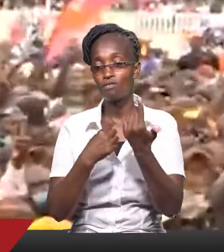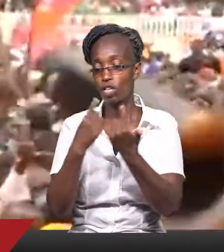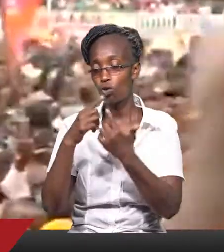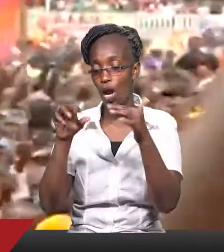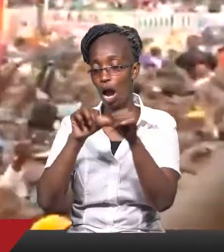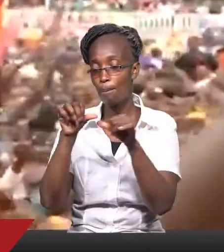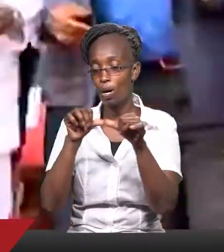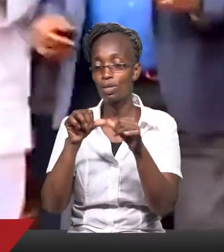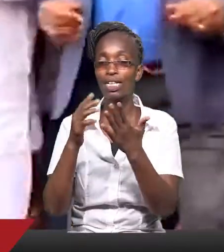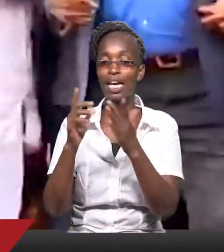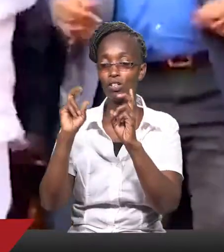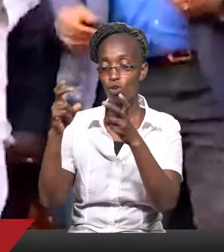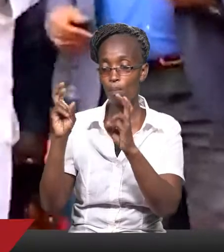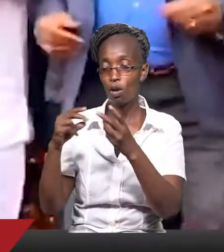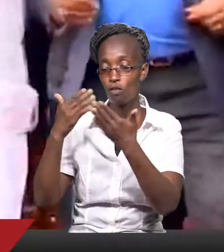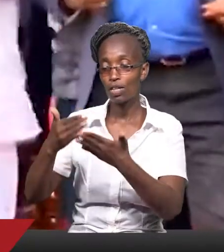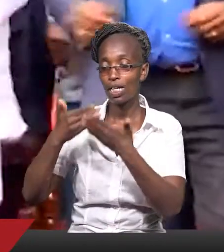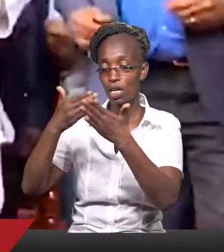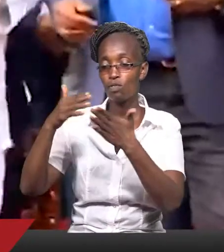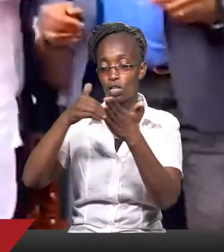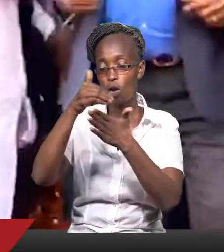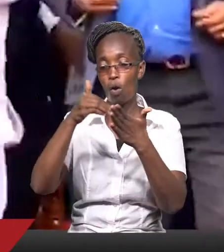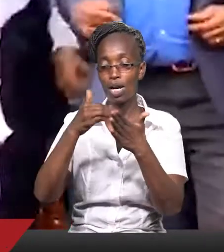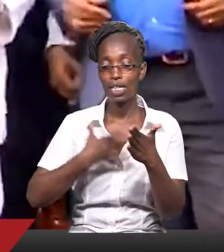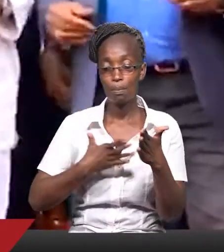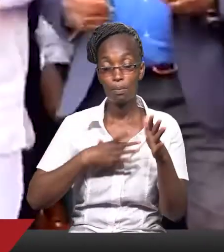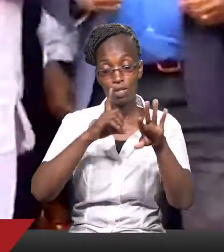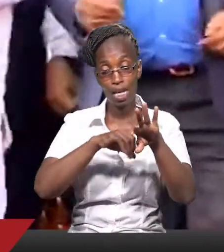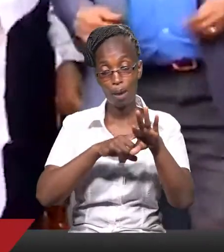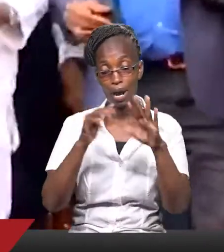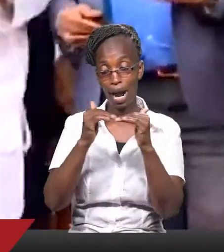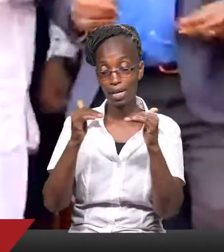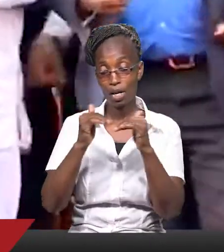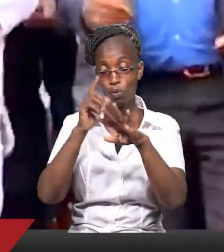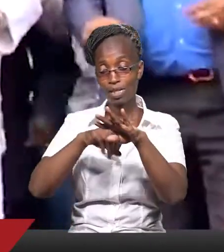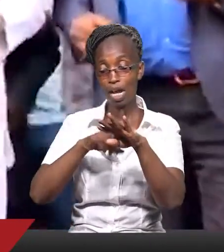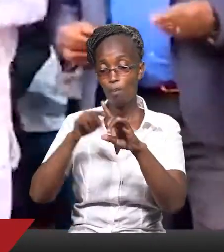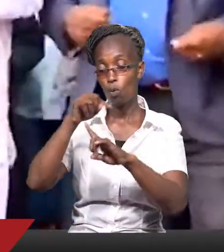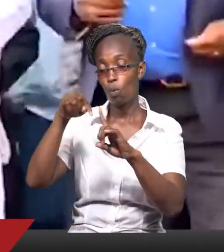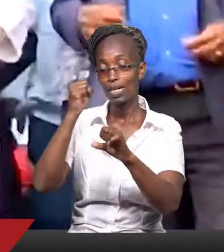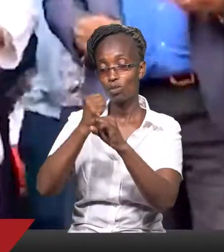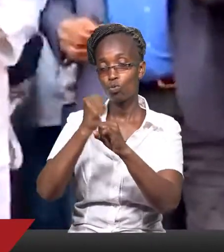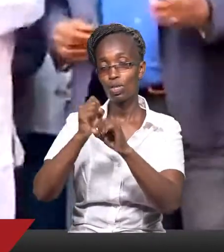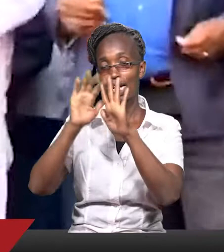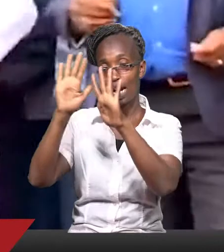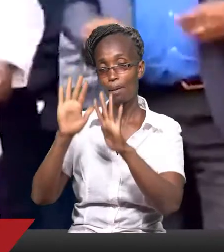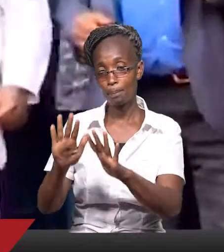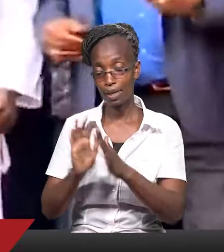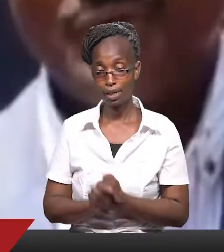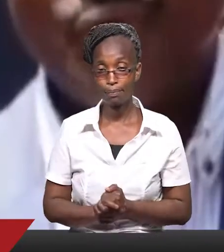Hapa wakitilia mkazo swala la kuwapa wawaniaji wote muda na wakati sawa wanapopiga